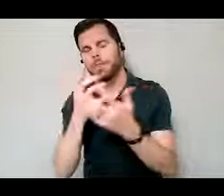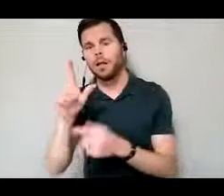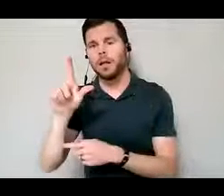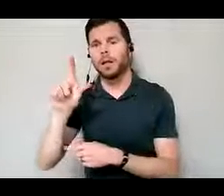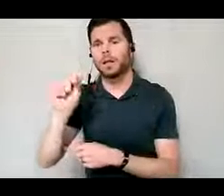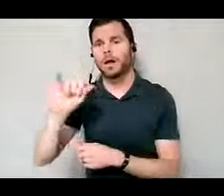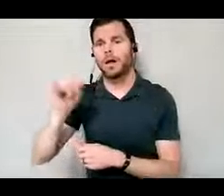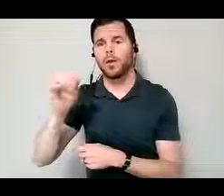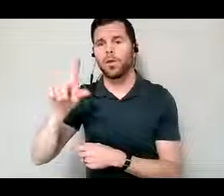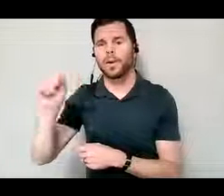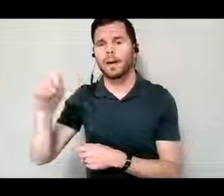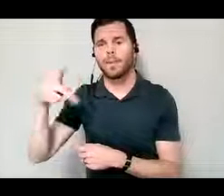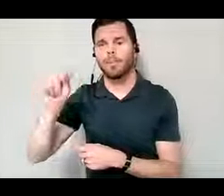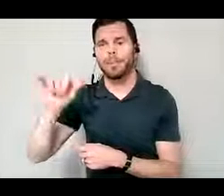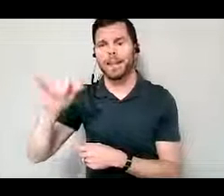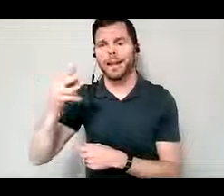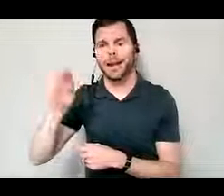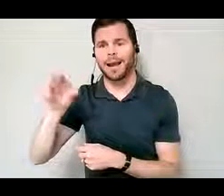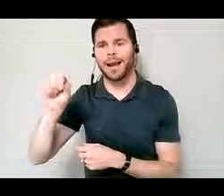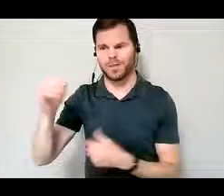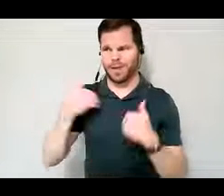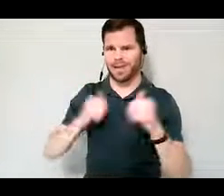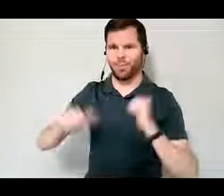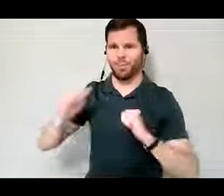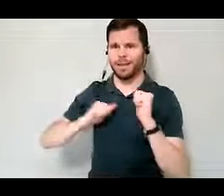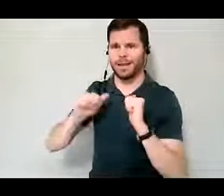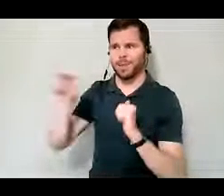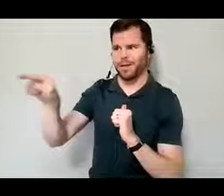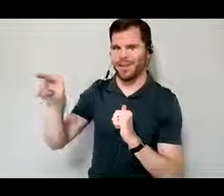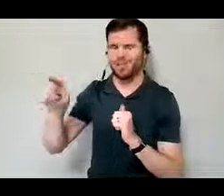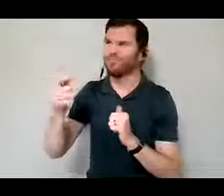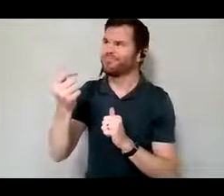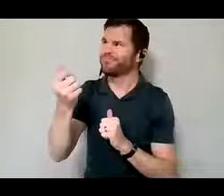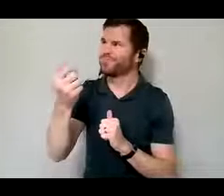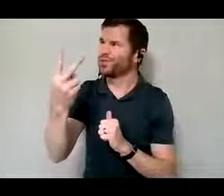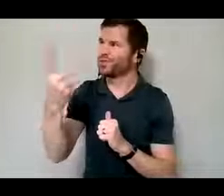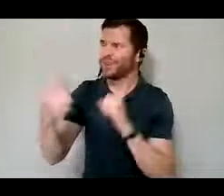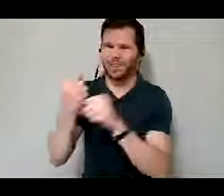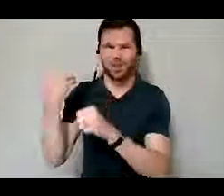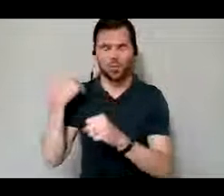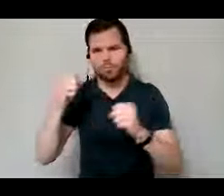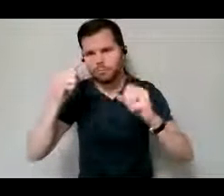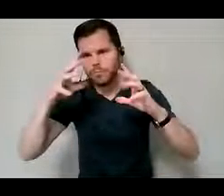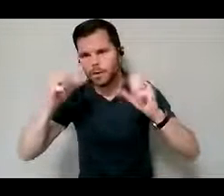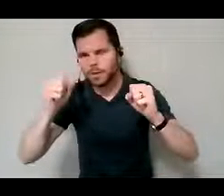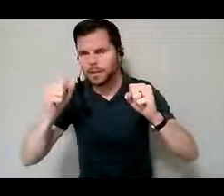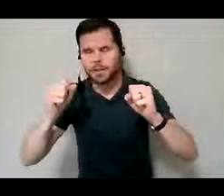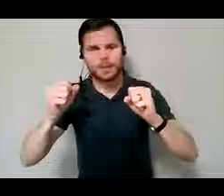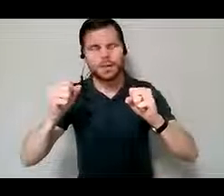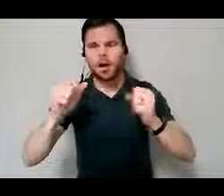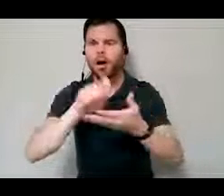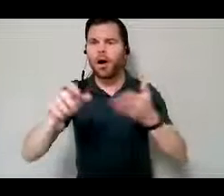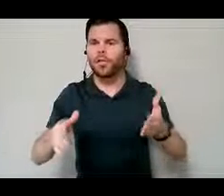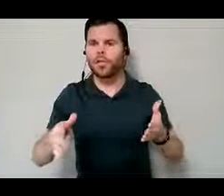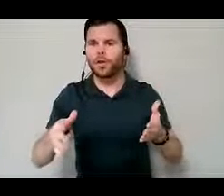a play on him a couple years ago that was just amazing, but he is like the author of much of the big events in the civil